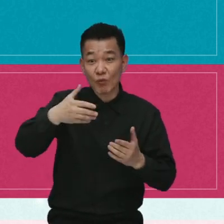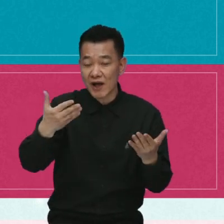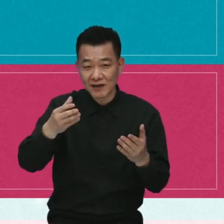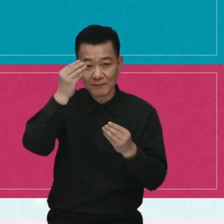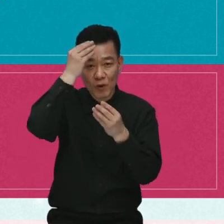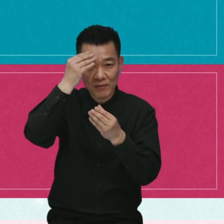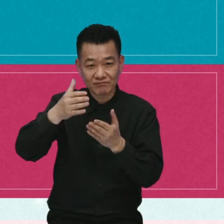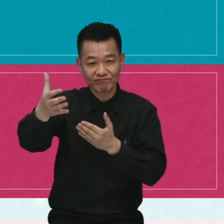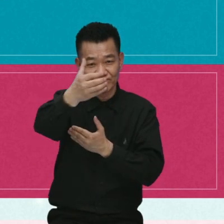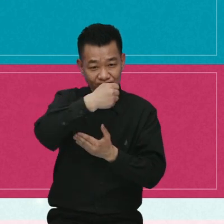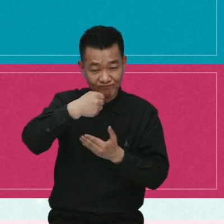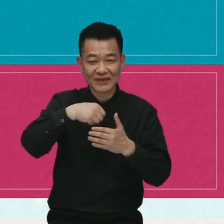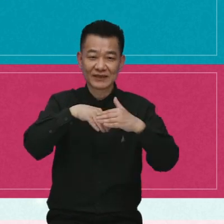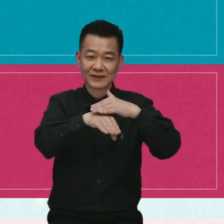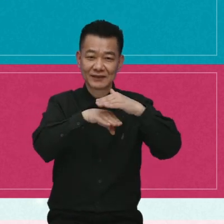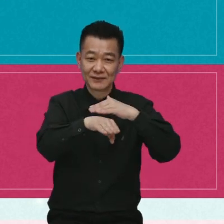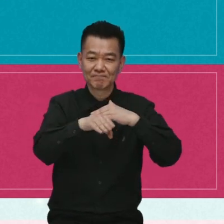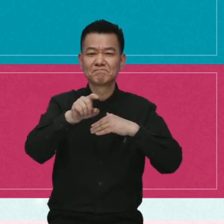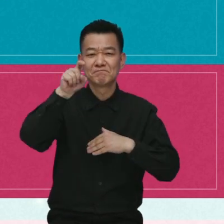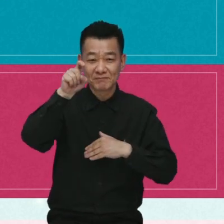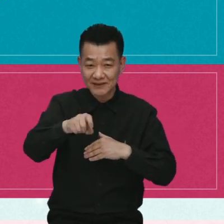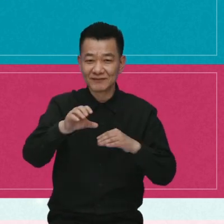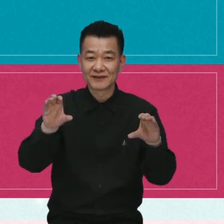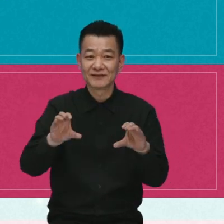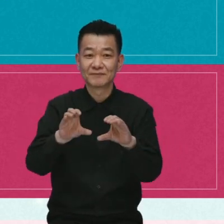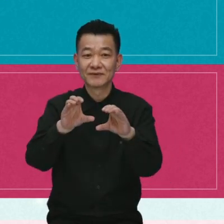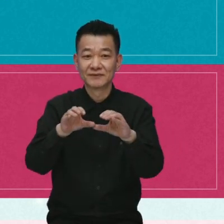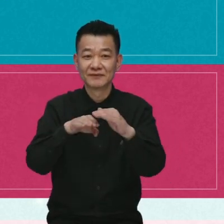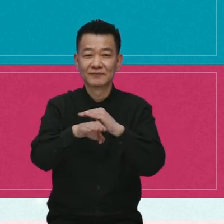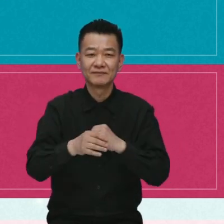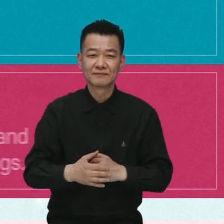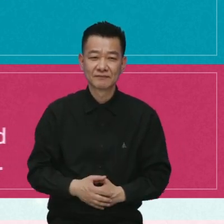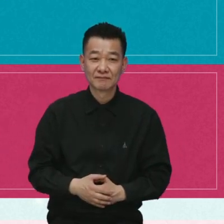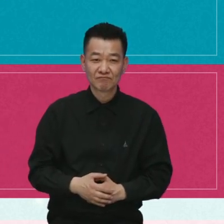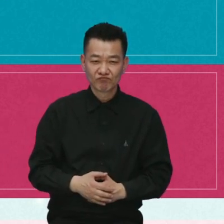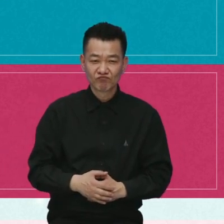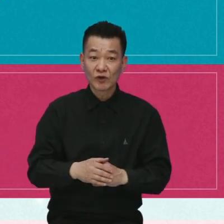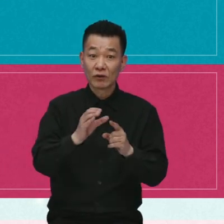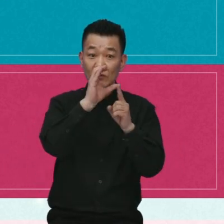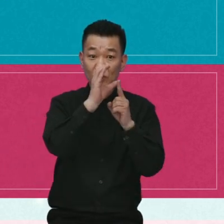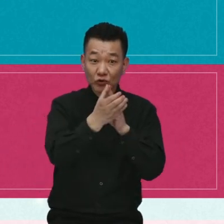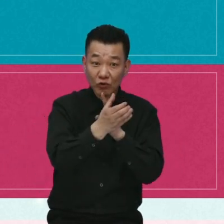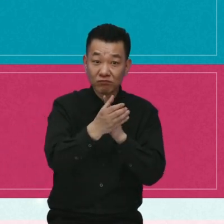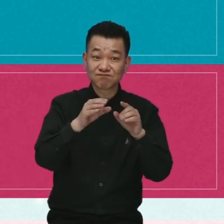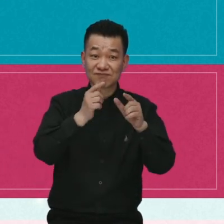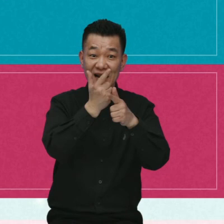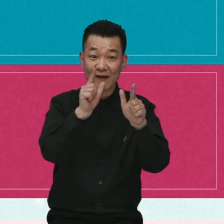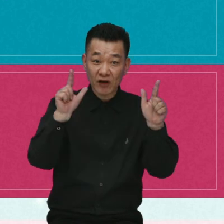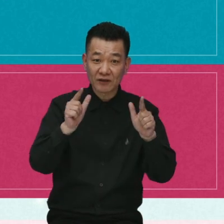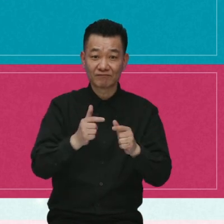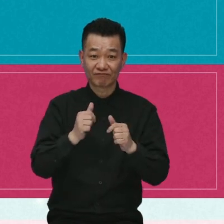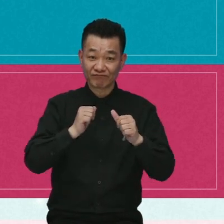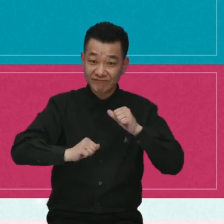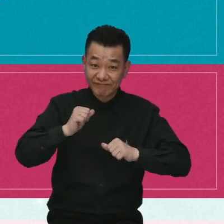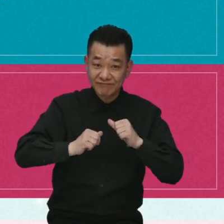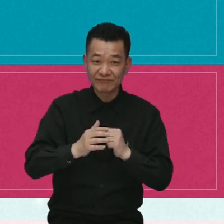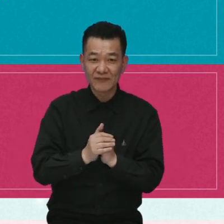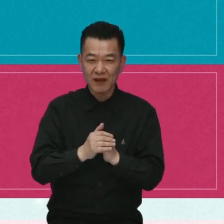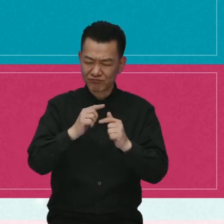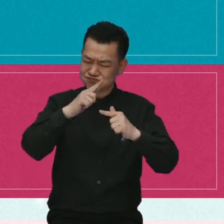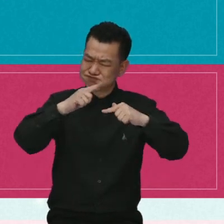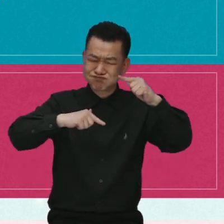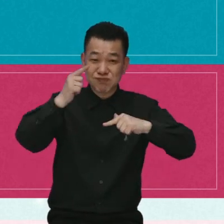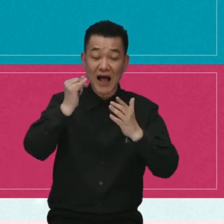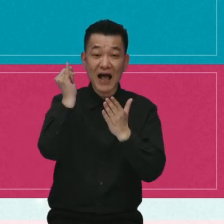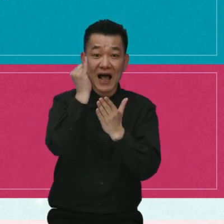and artistic activities must be ensured, right? Also, the freedom of expression and opinion must